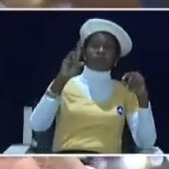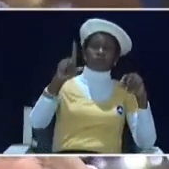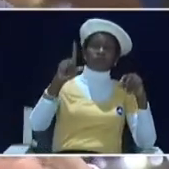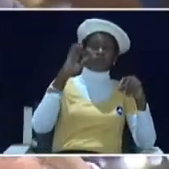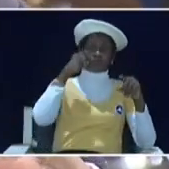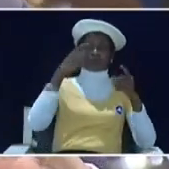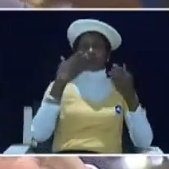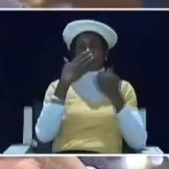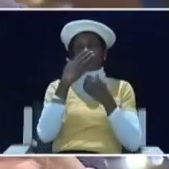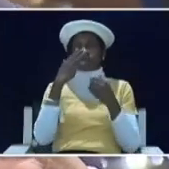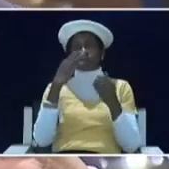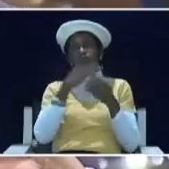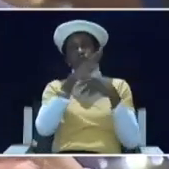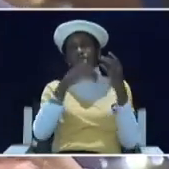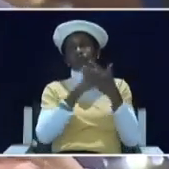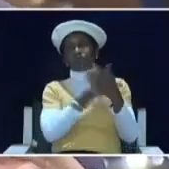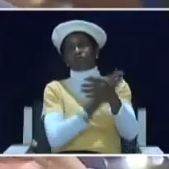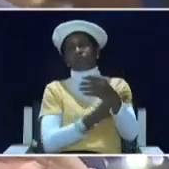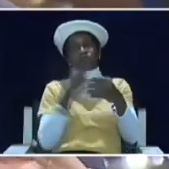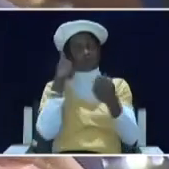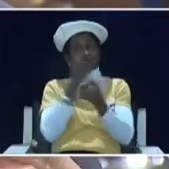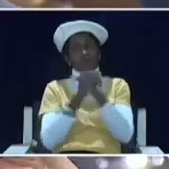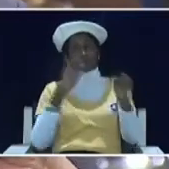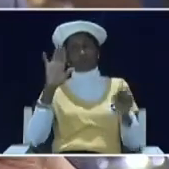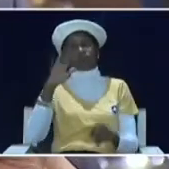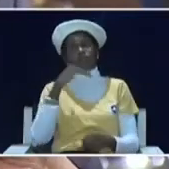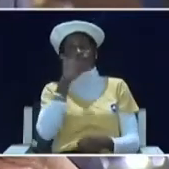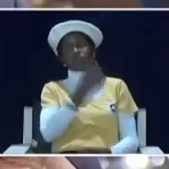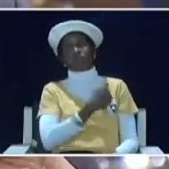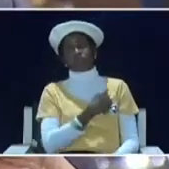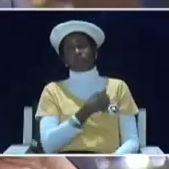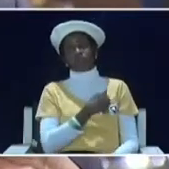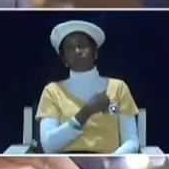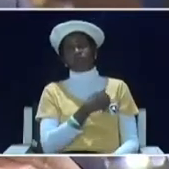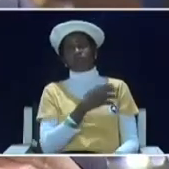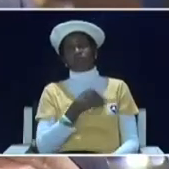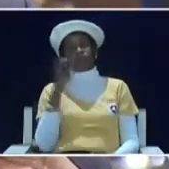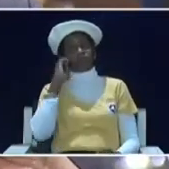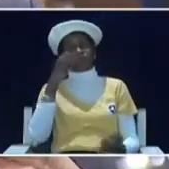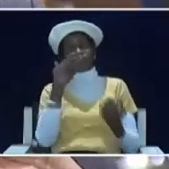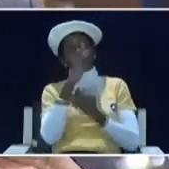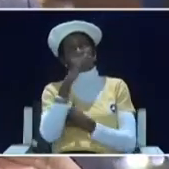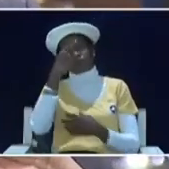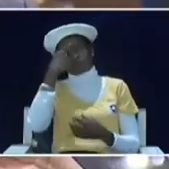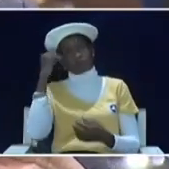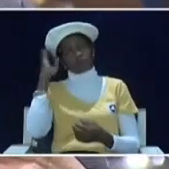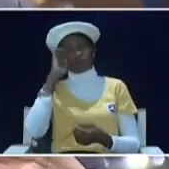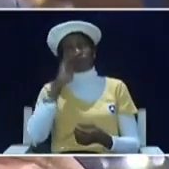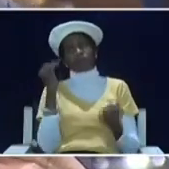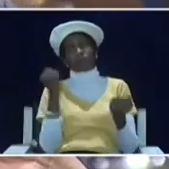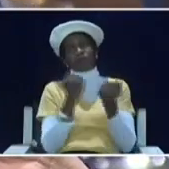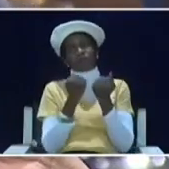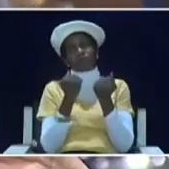want to thank the Almighty God for the salvation of my soul. And I want to thank God because I've been battling